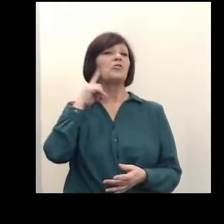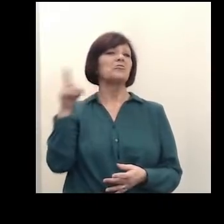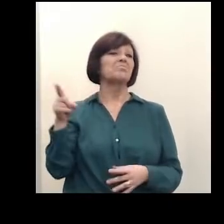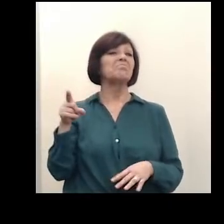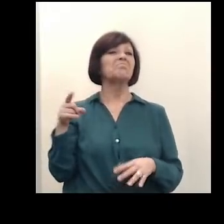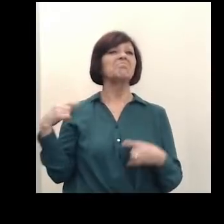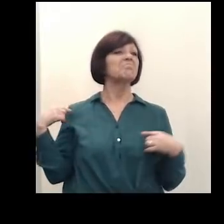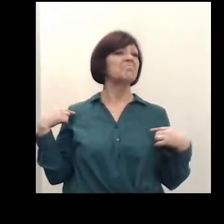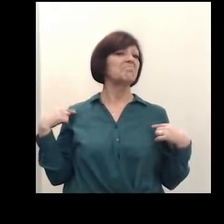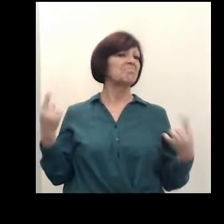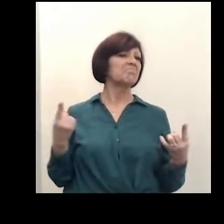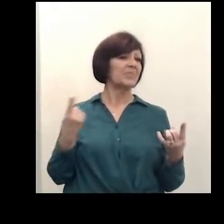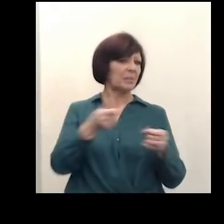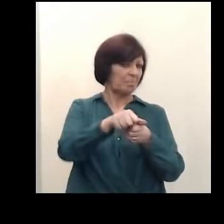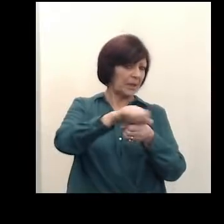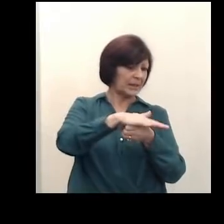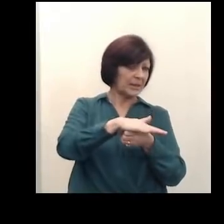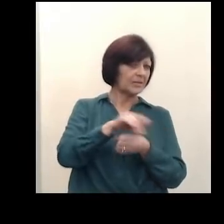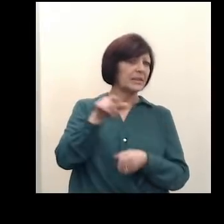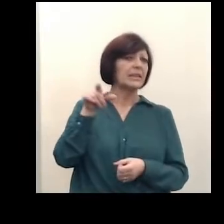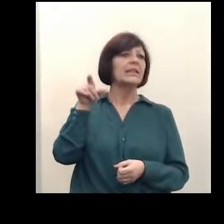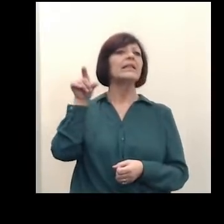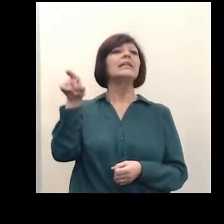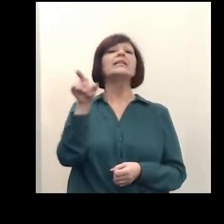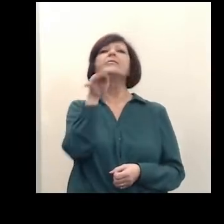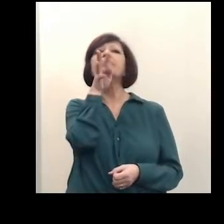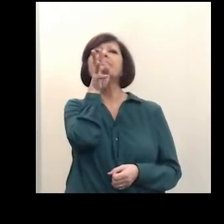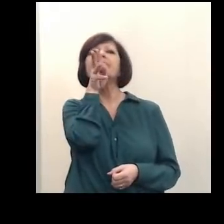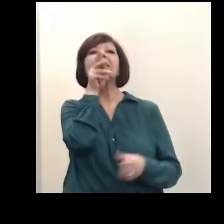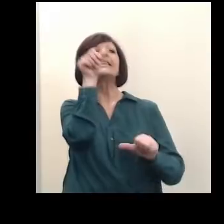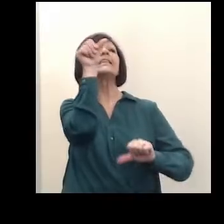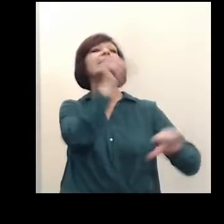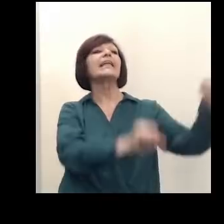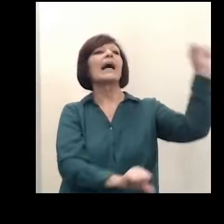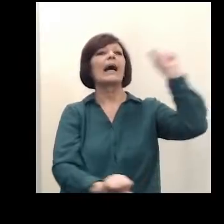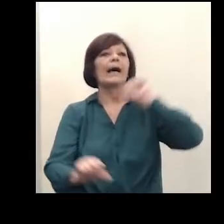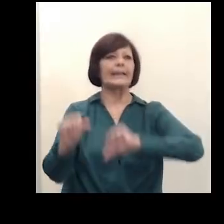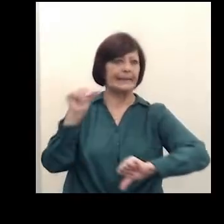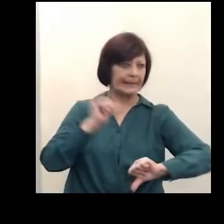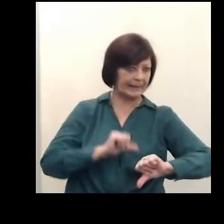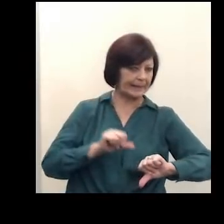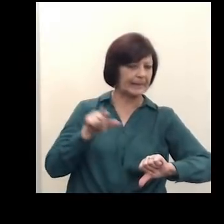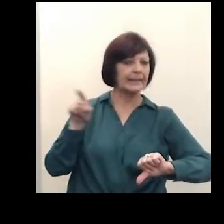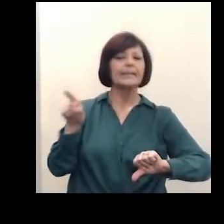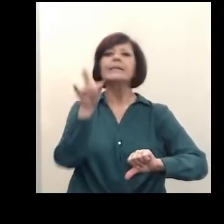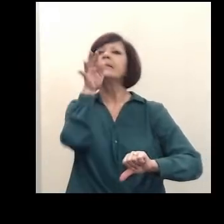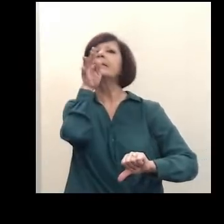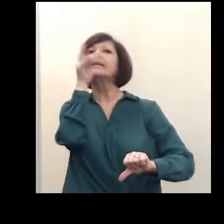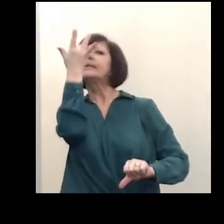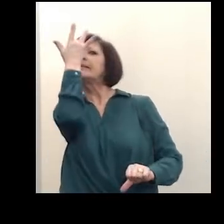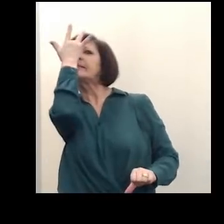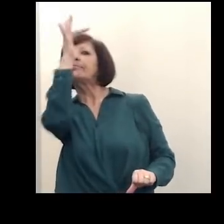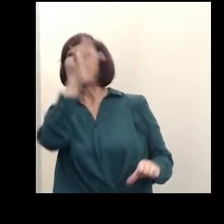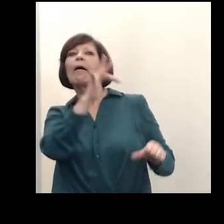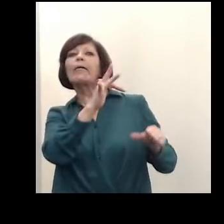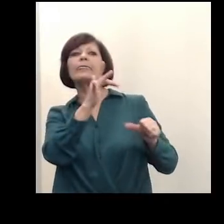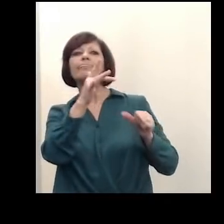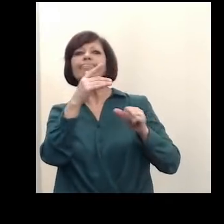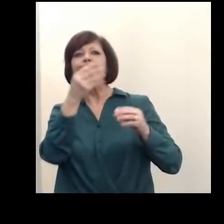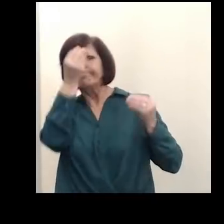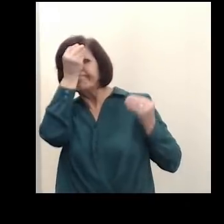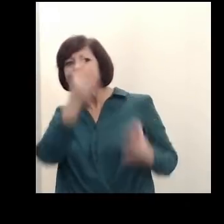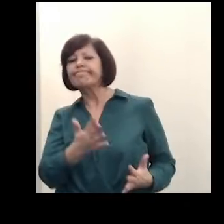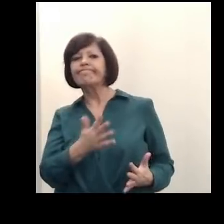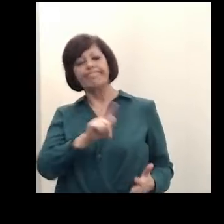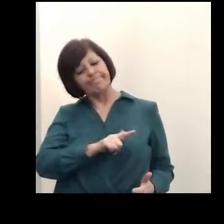this pandemic. He has been the voice of science in our community and the voice of smart guidance. So we're going to turn it over to